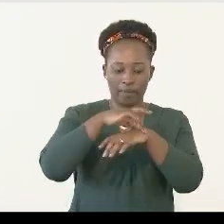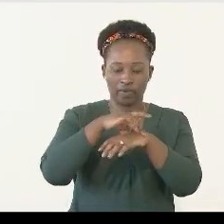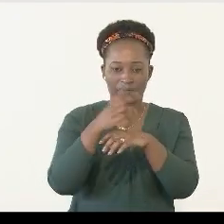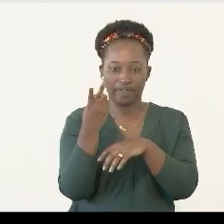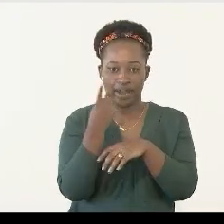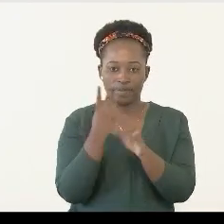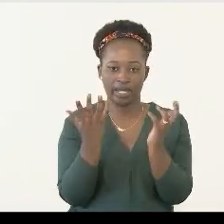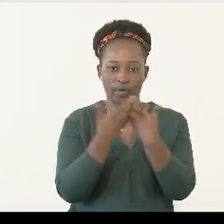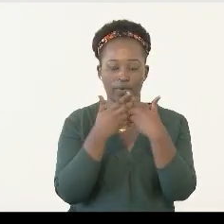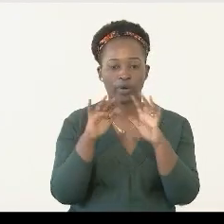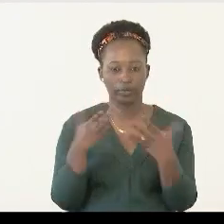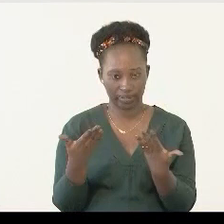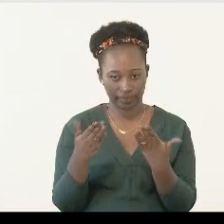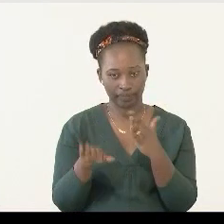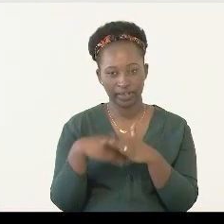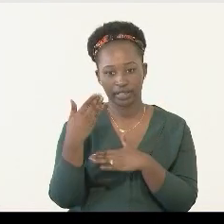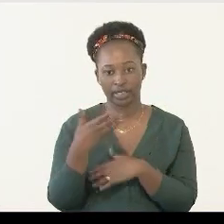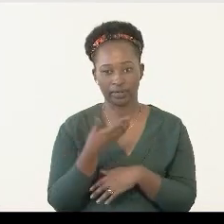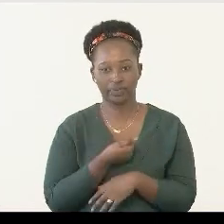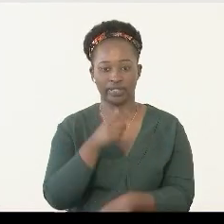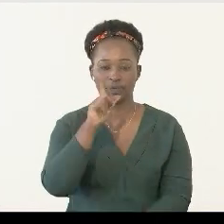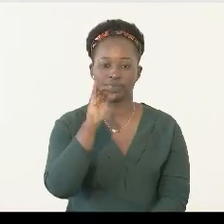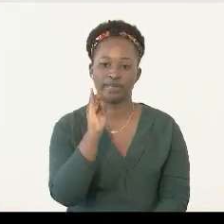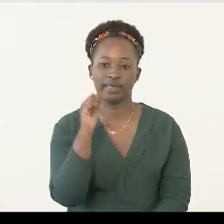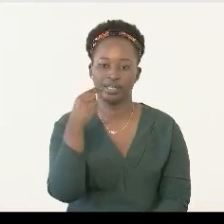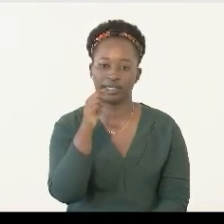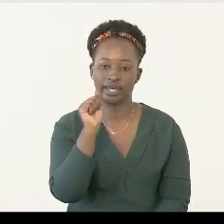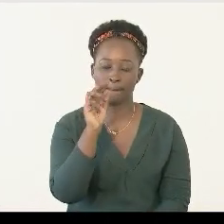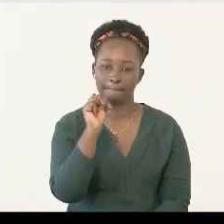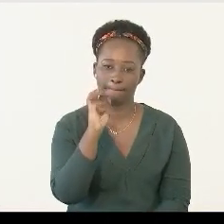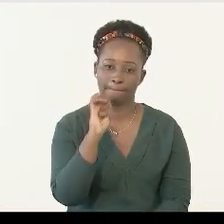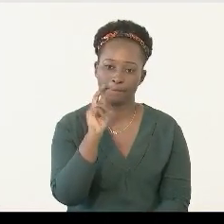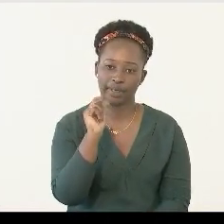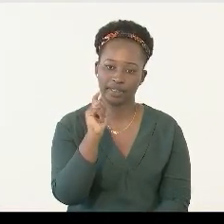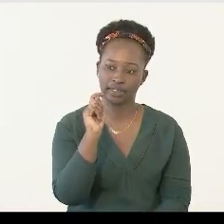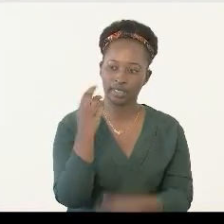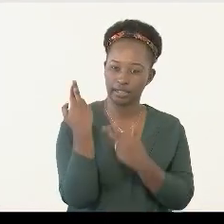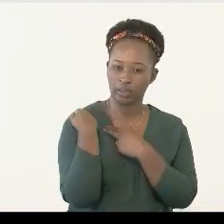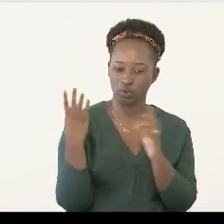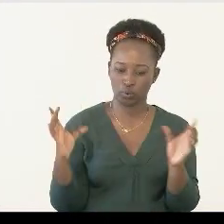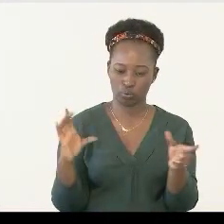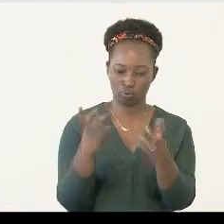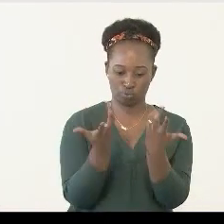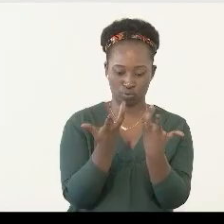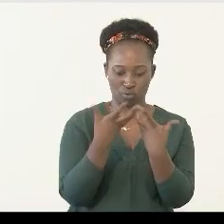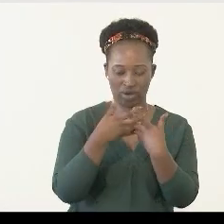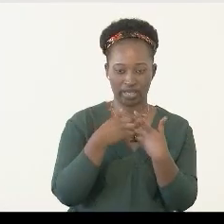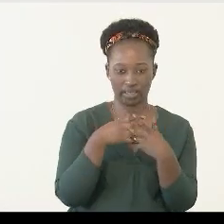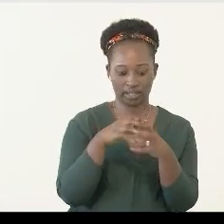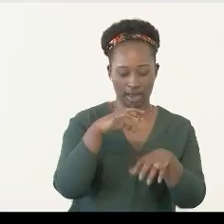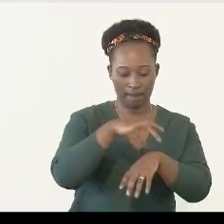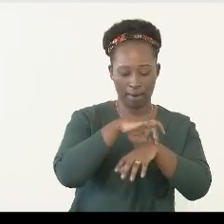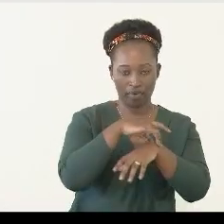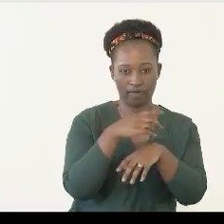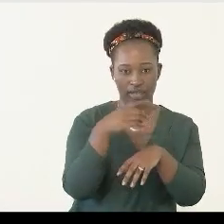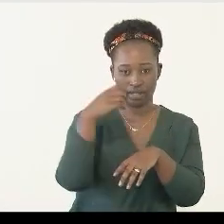of the bone. Then we have ligament. The function of the ligament is to connect this bone to this bone. This,